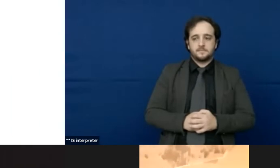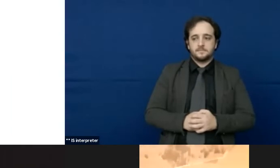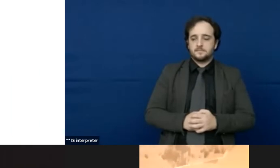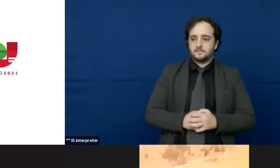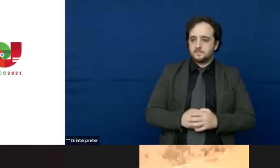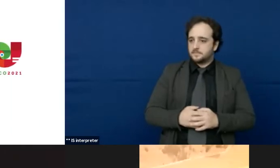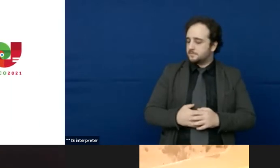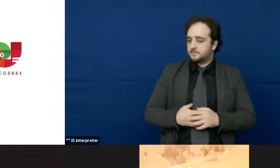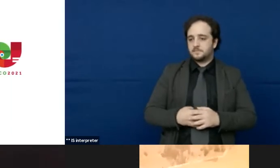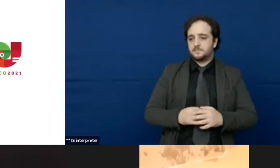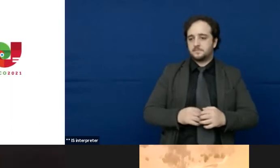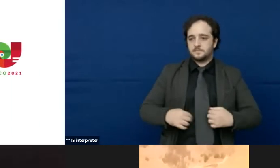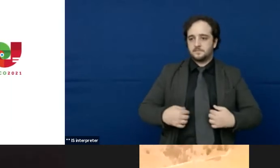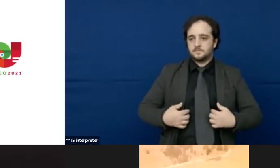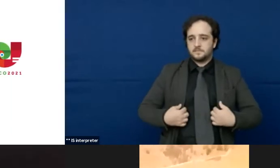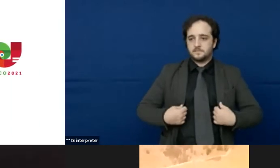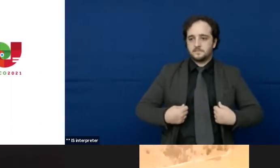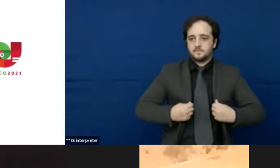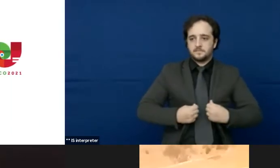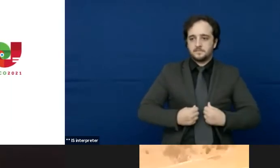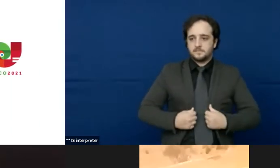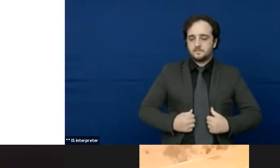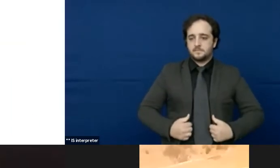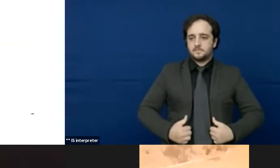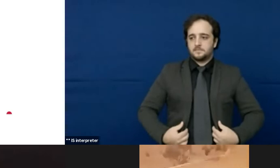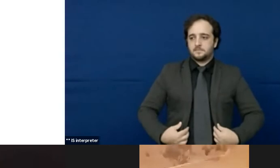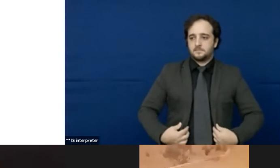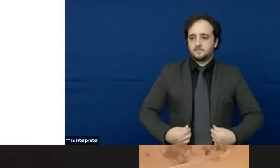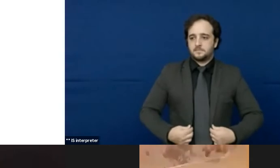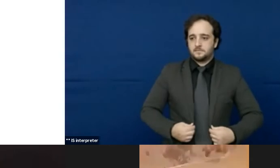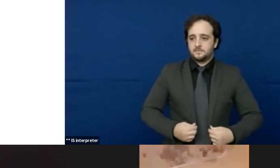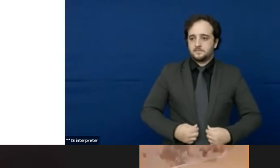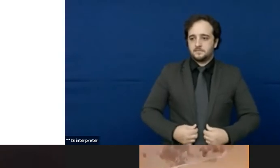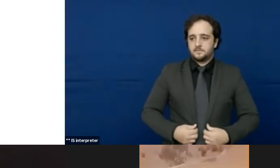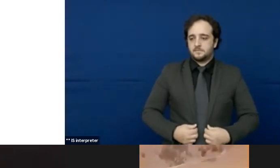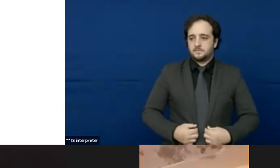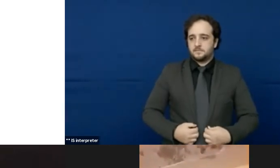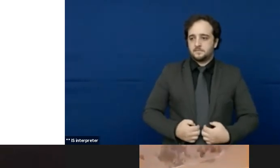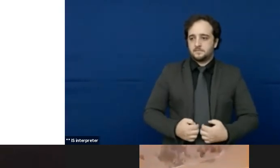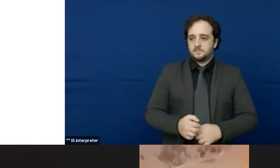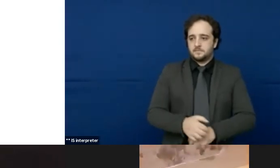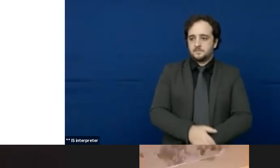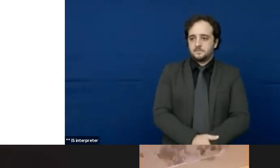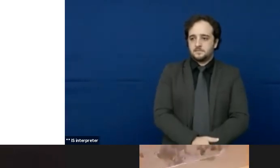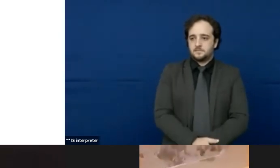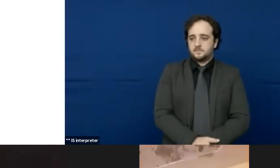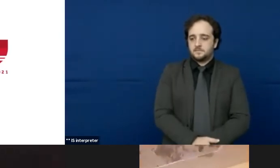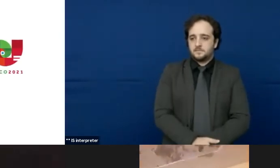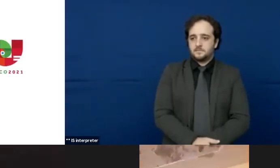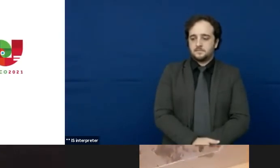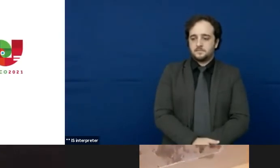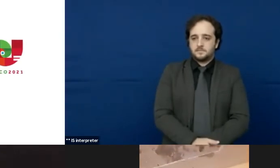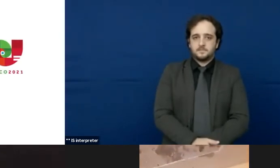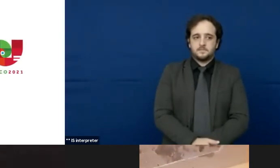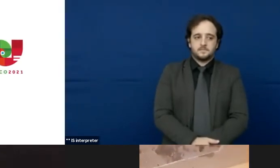means acknowledging these inequalities and shedding light on the shadow pandemic. The Action Coalition